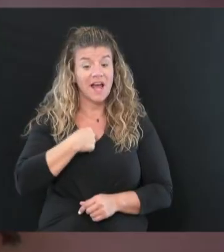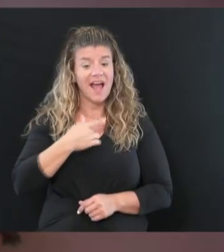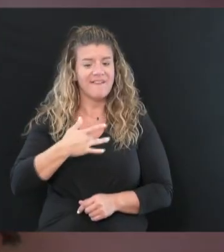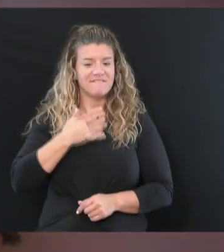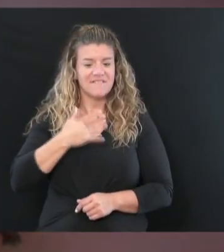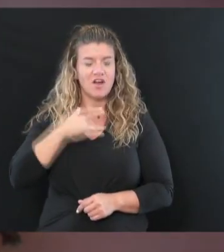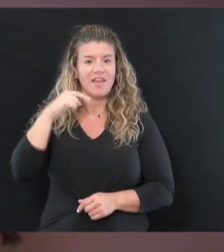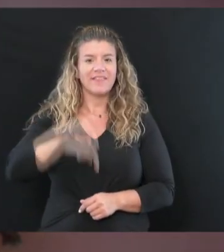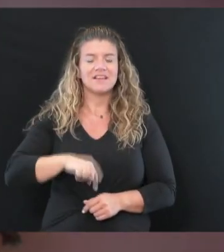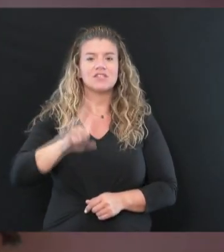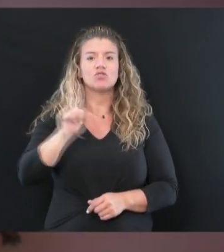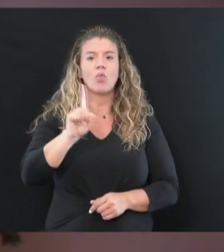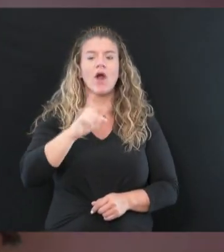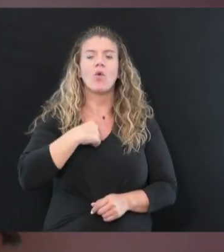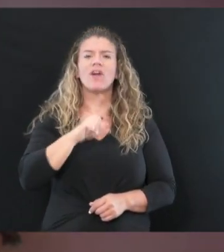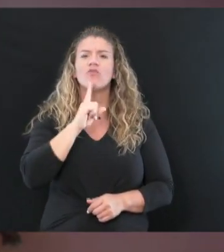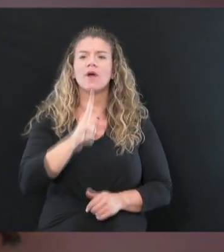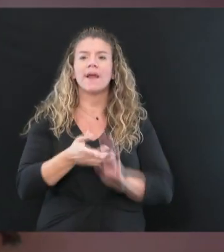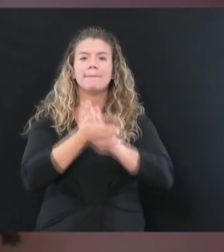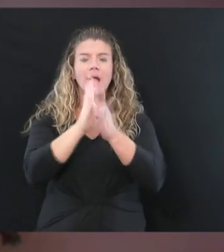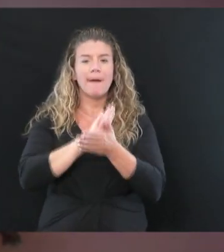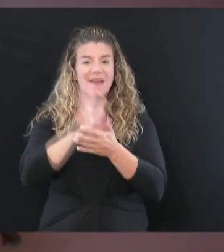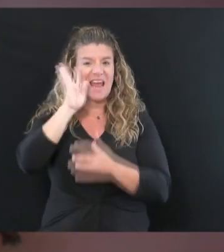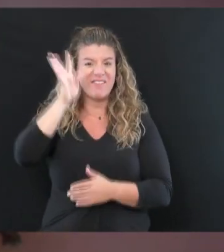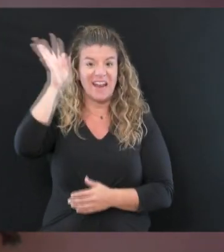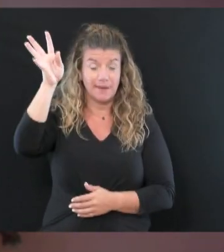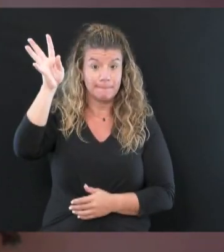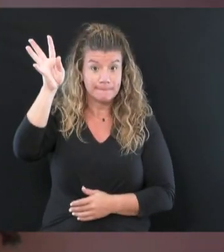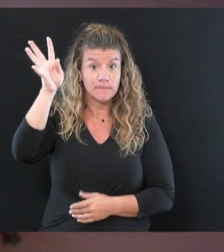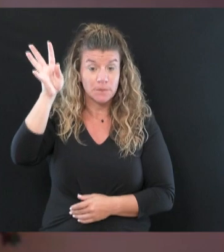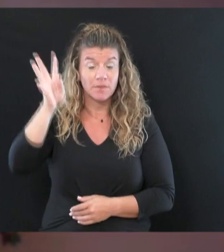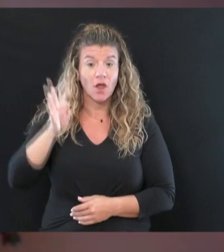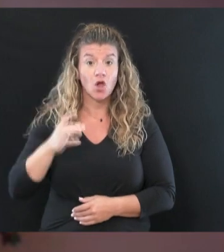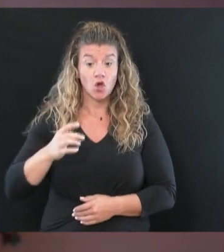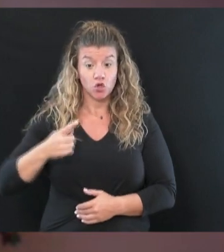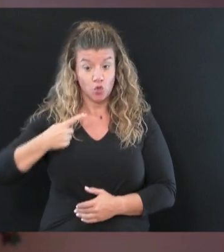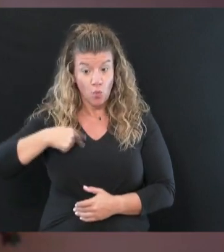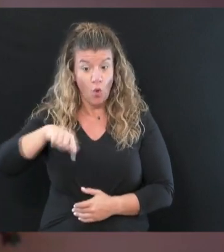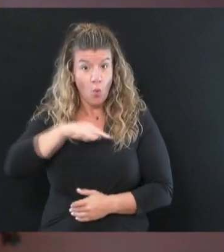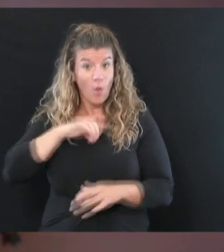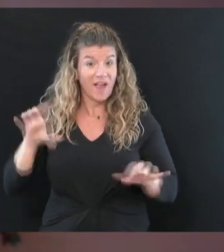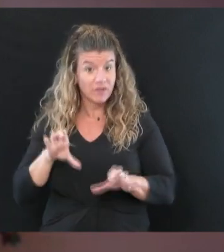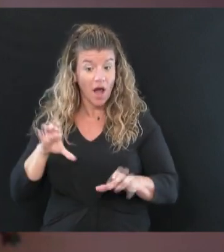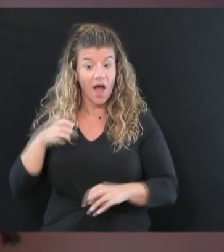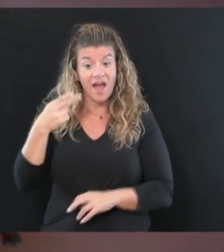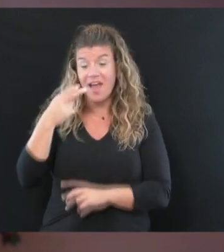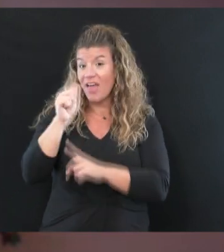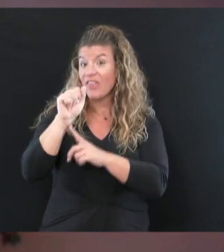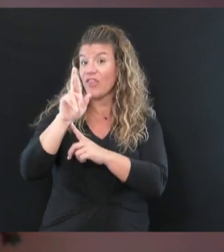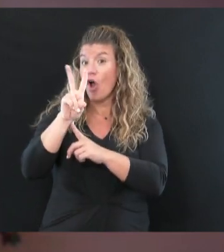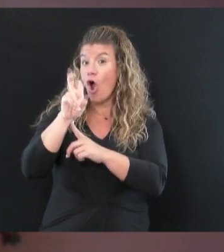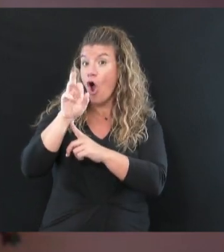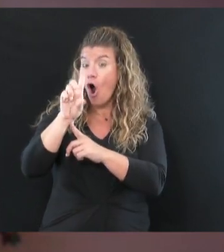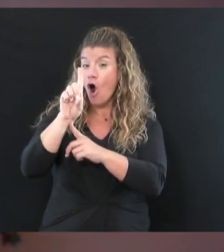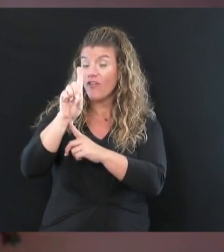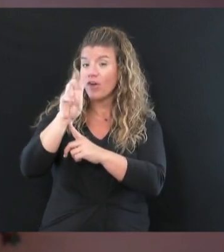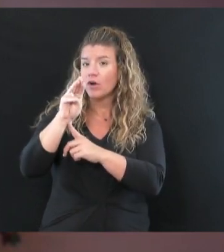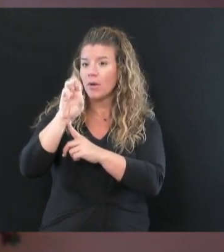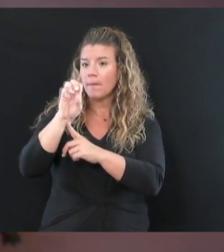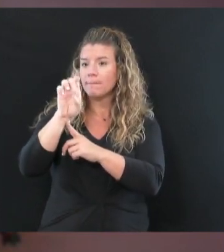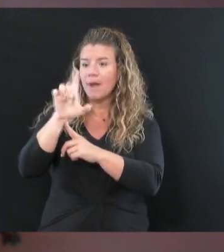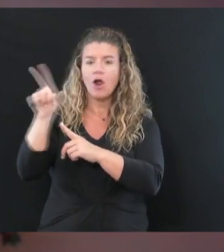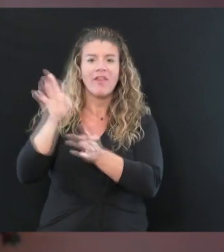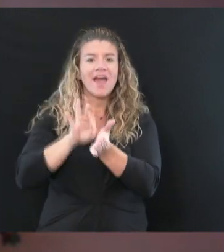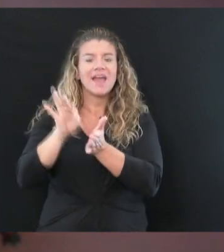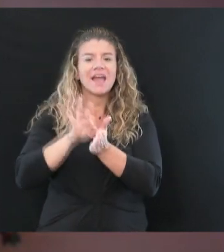where we have really become innovative. So what we have done is the Harvard model counts people that